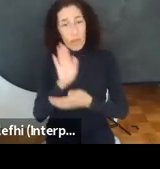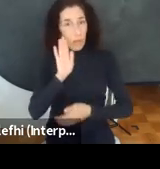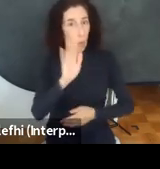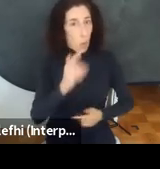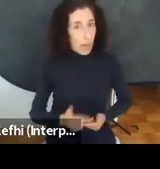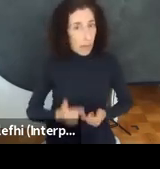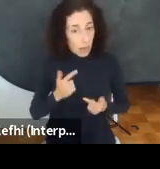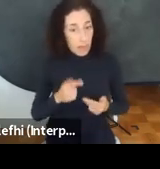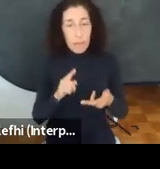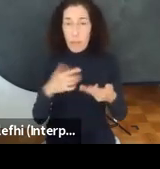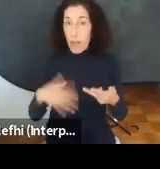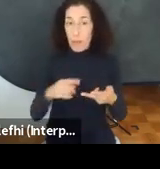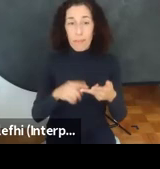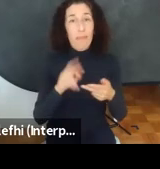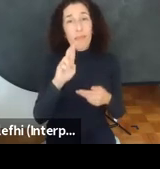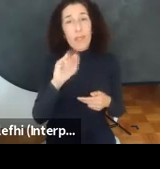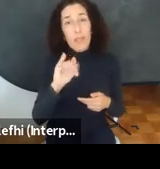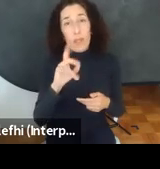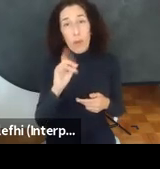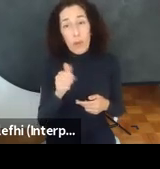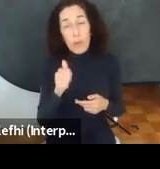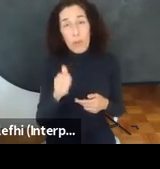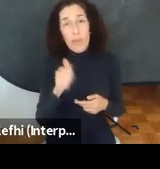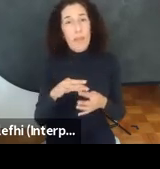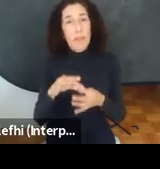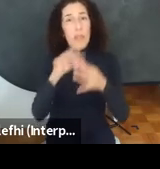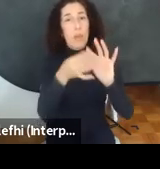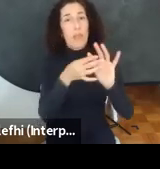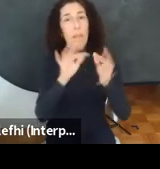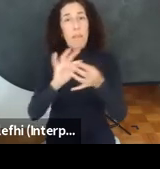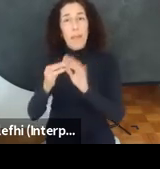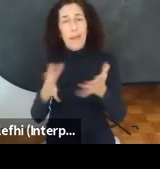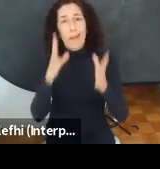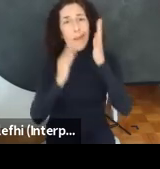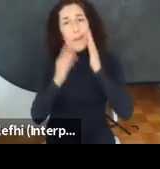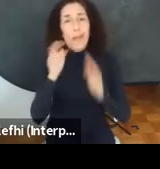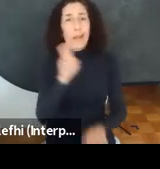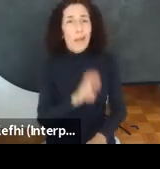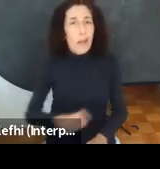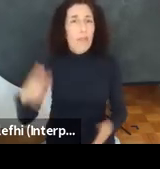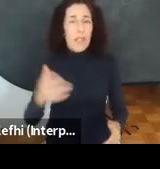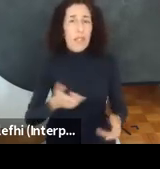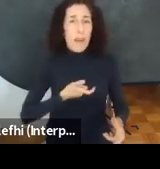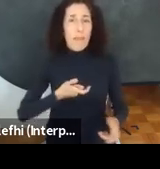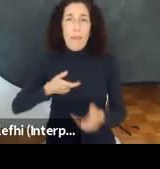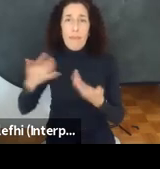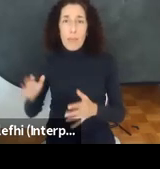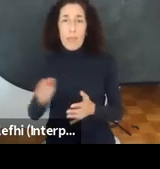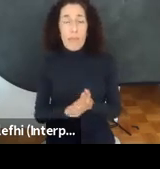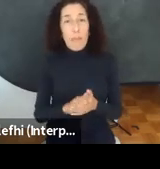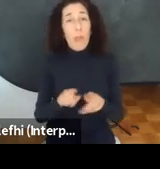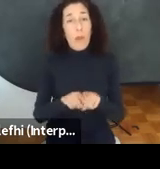Olympics athlete and have traveled all around the world for Special Olympics. You're also in the National History Museum for your Special Olympics.